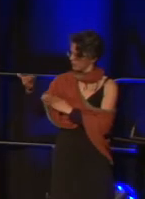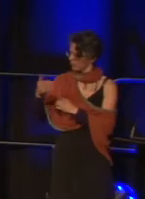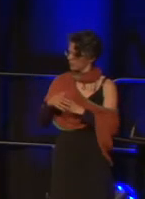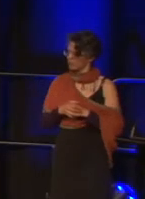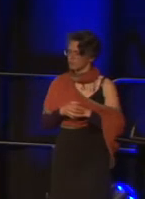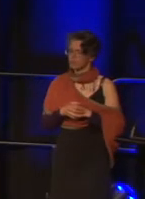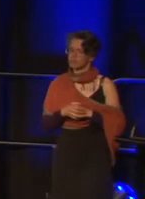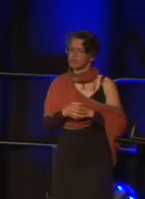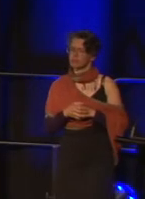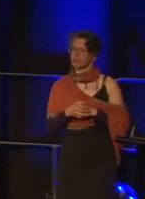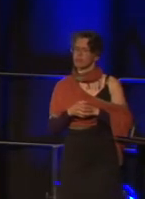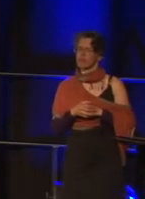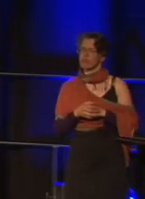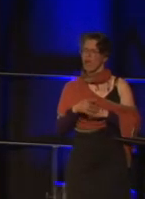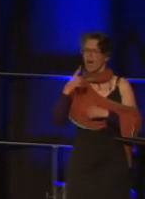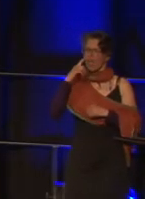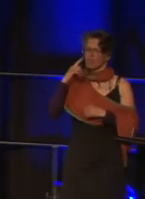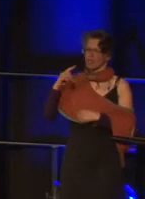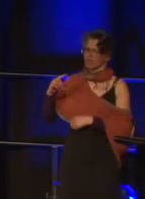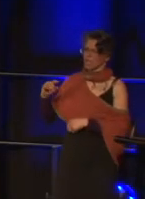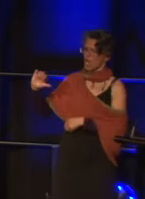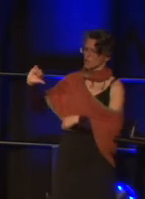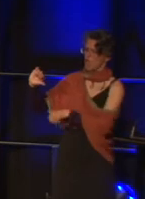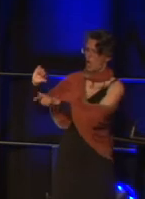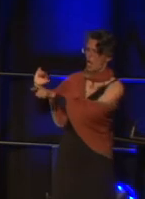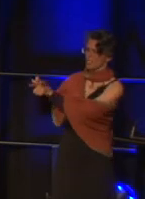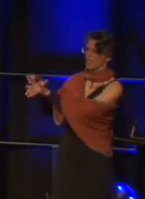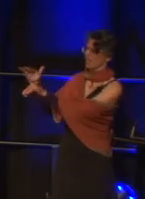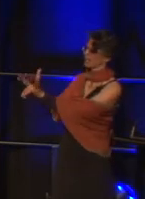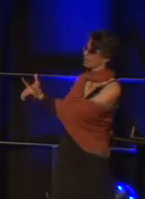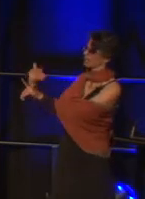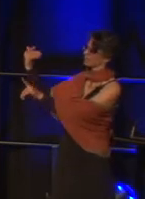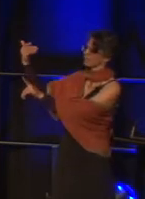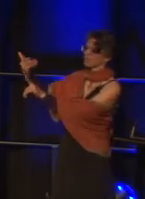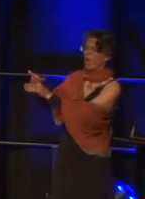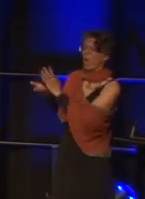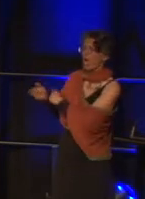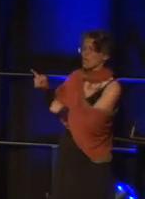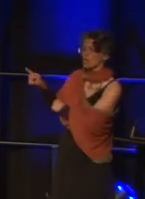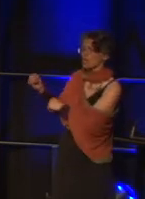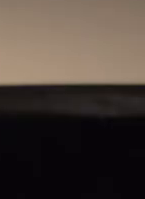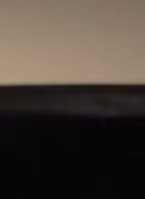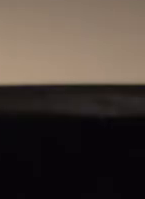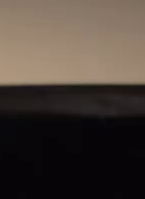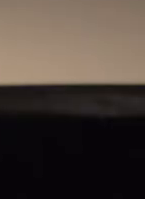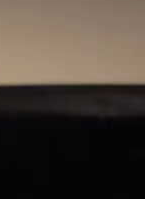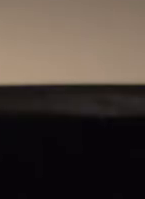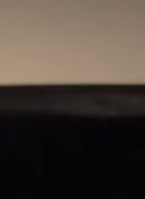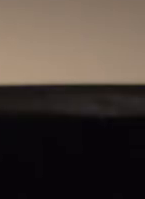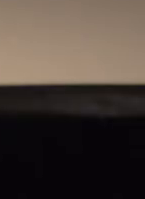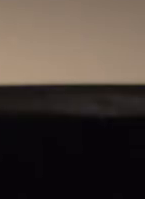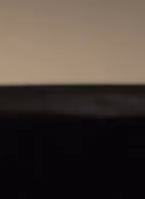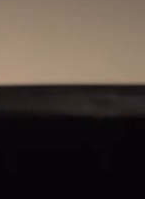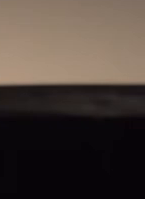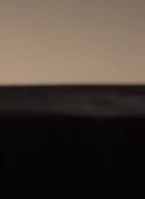I think it's extraordinary after 9 years, initially with the leadership of John Key, we've ended up with these